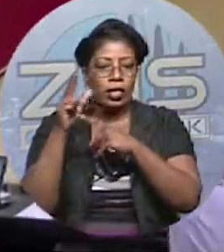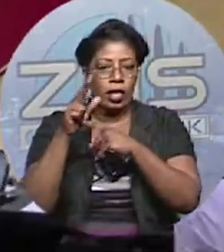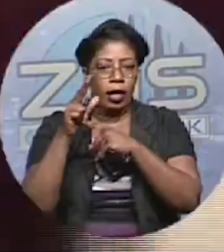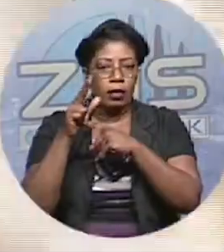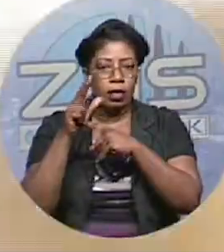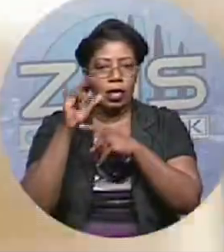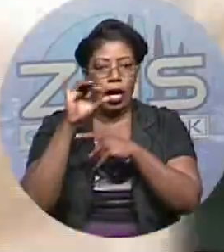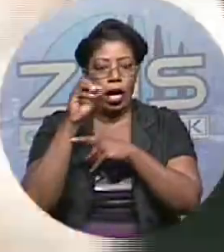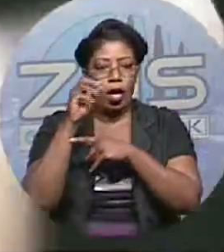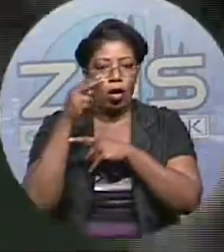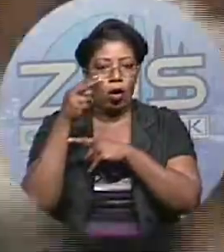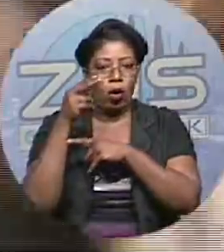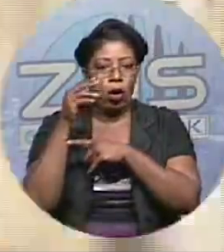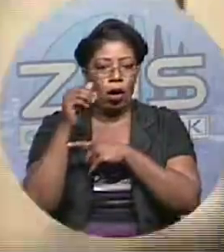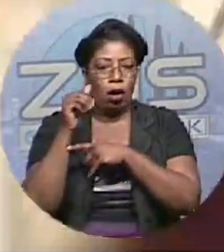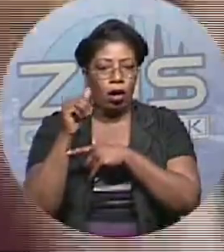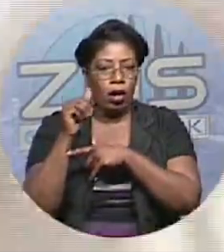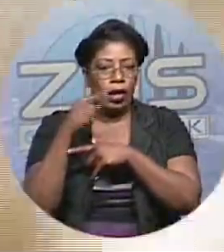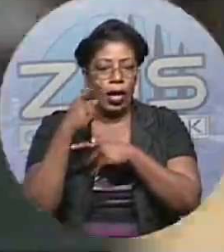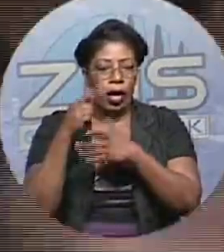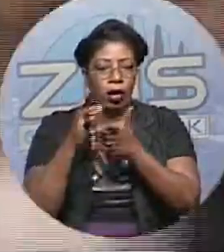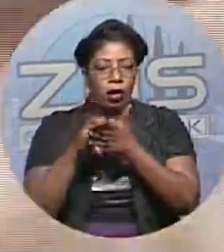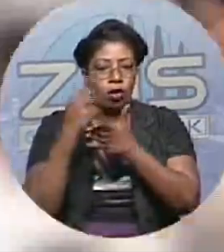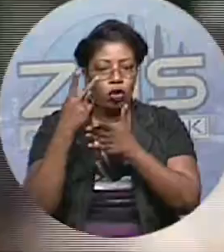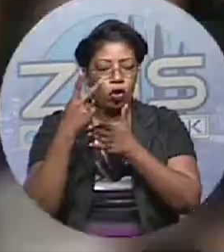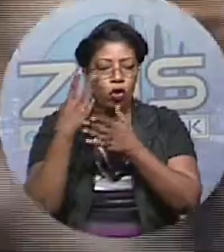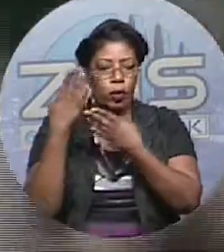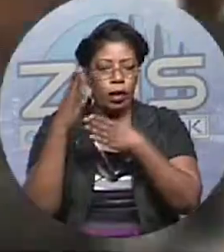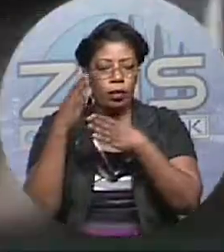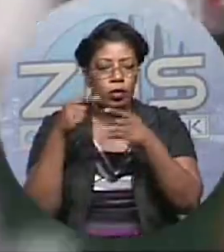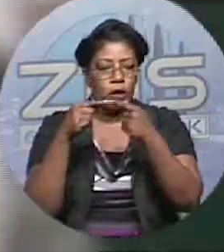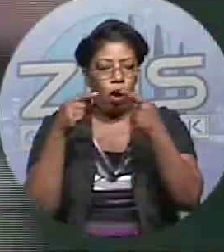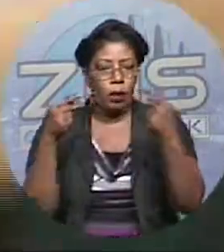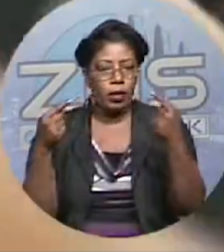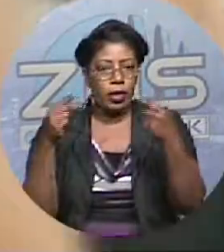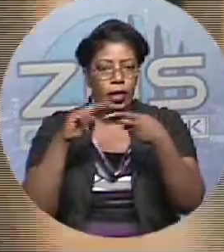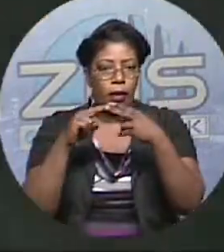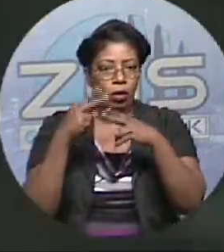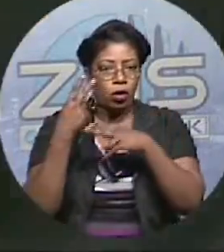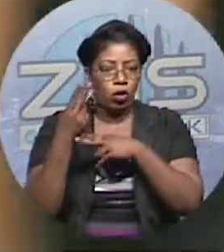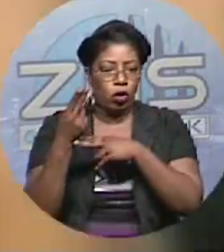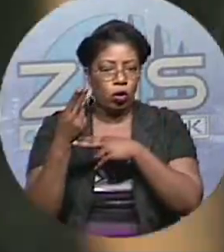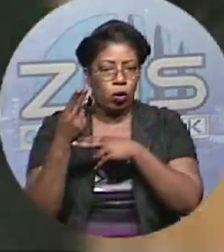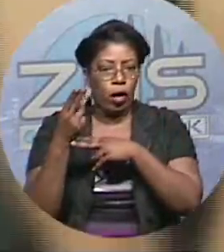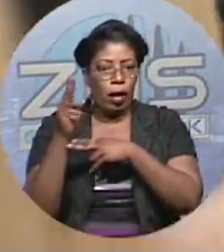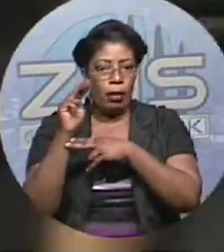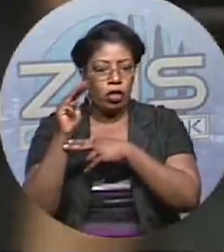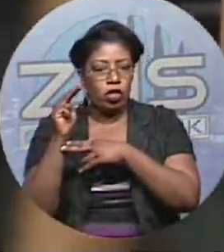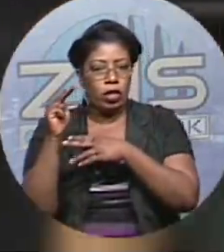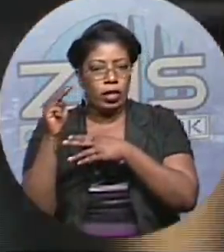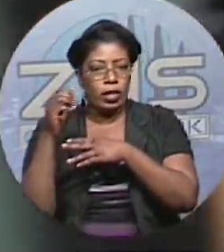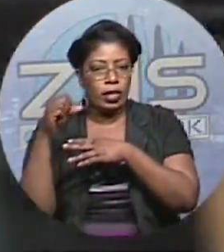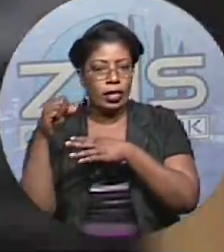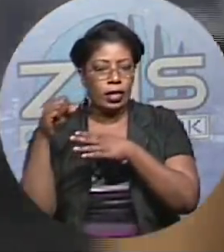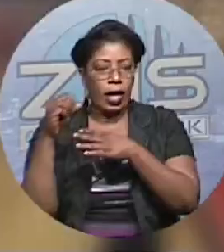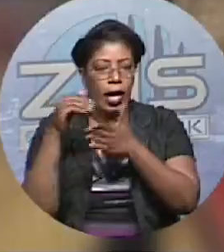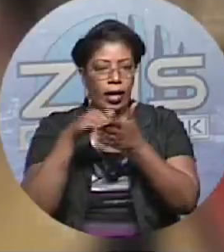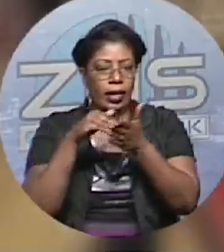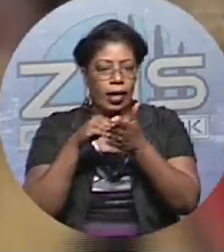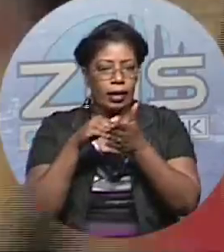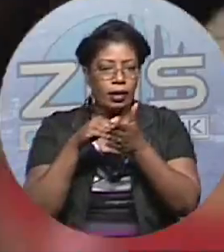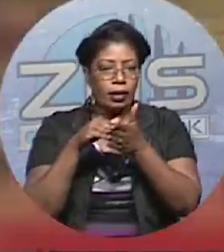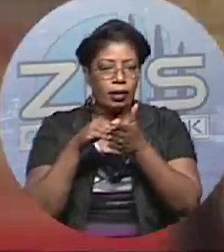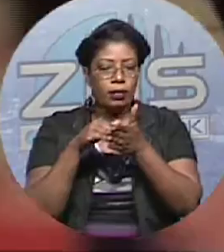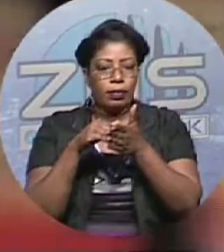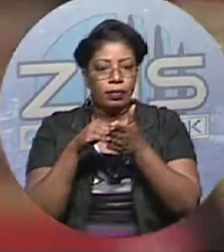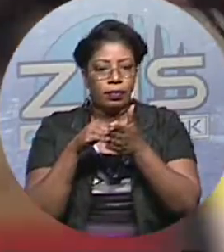Iowa. Two Bahamians will be on opposite benches when number 2, Michigan State, with Lou Rawls' Tom Tom Nen,